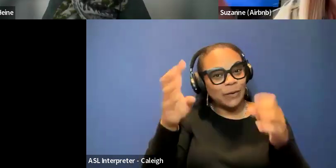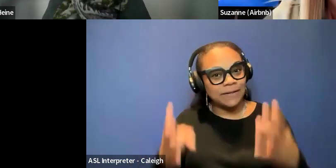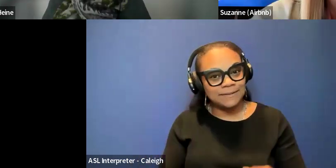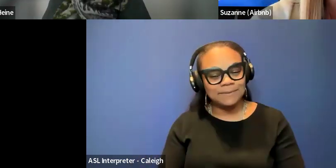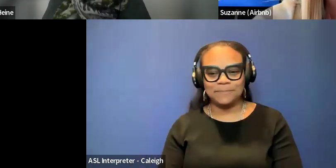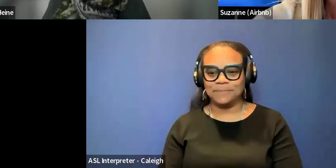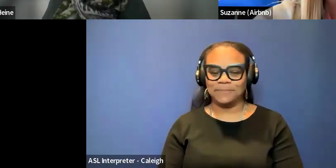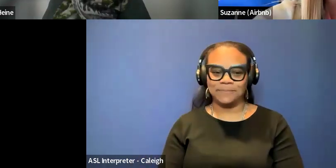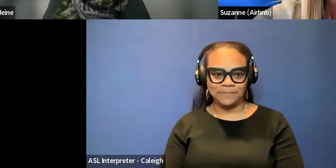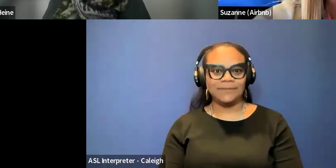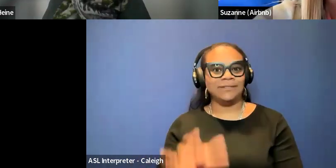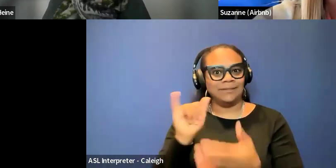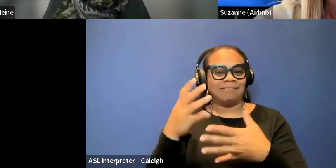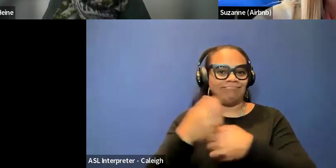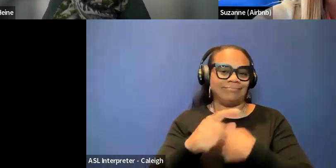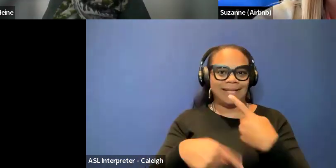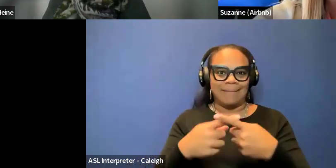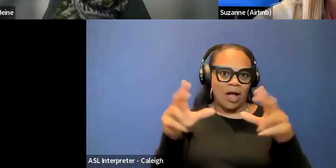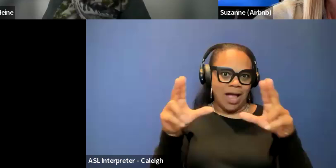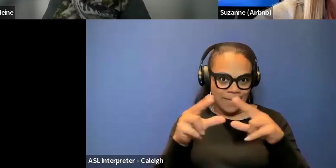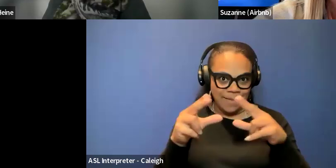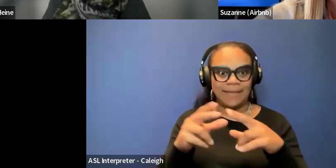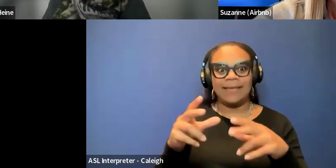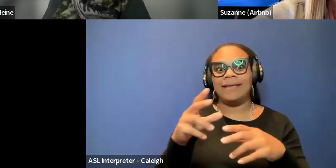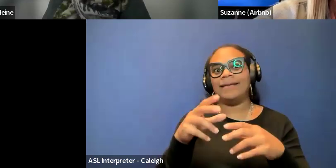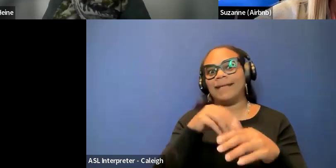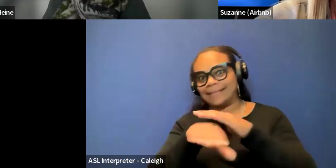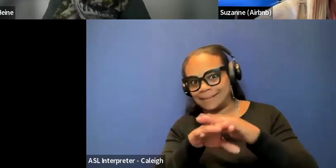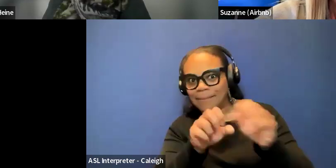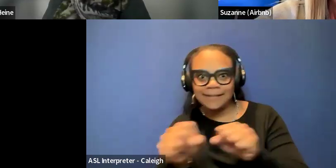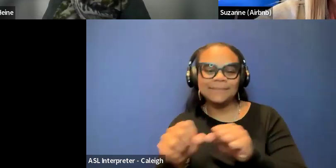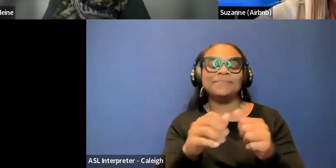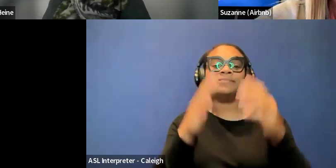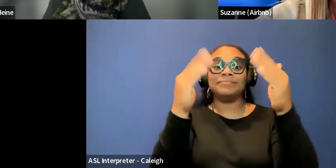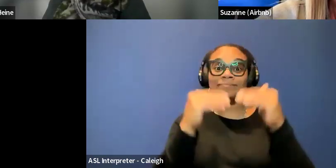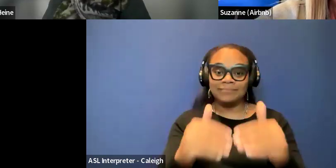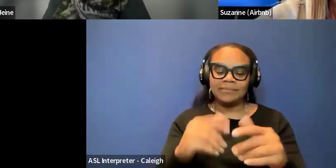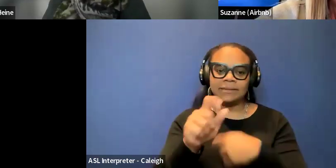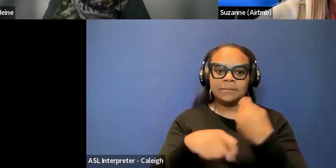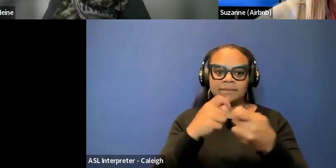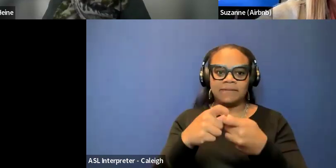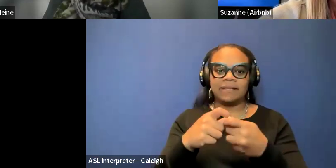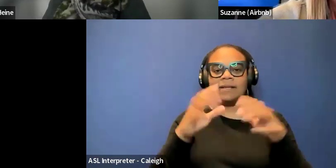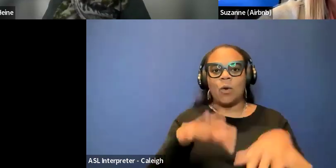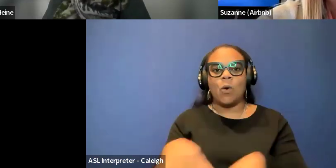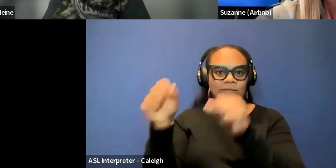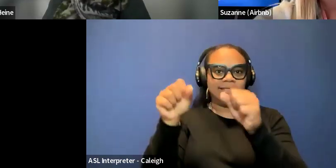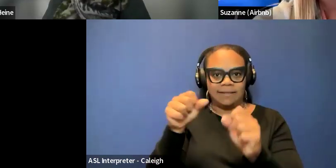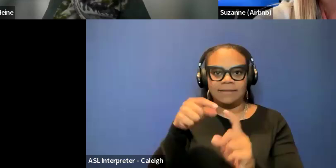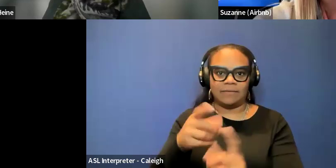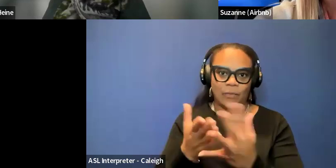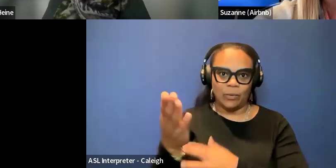So that's a little bit about Airbnb and accessibility. So now let's move on specifically to talk about hosting on